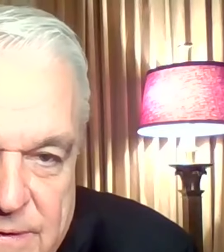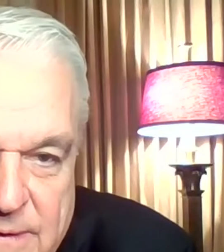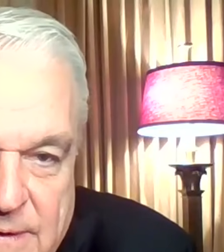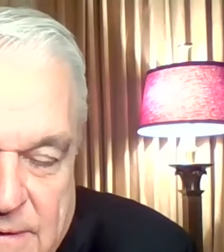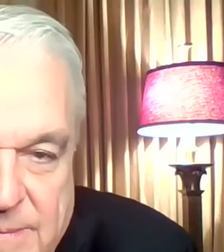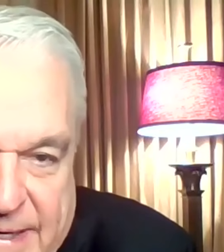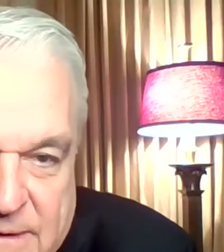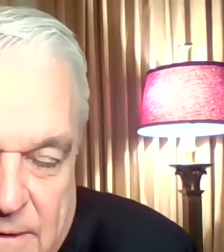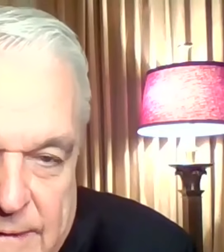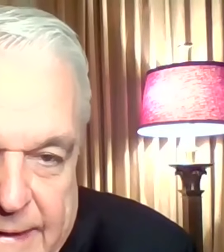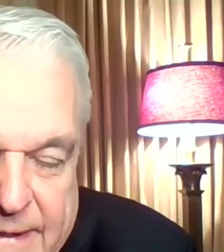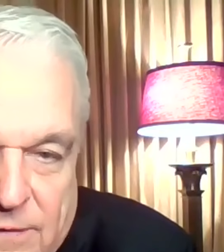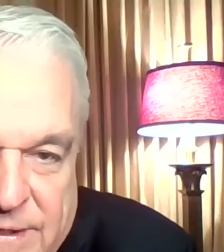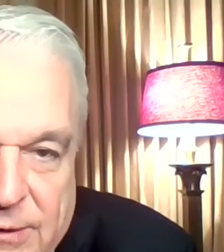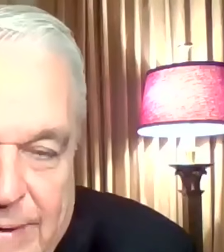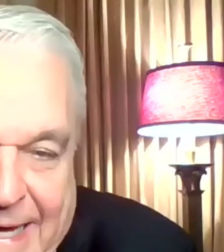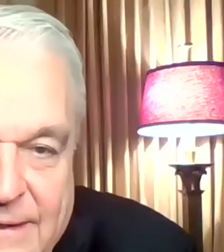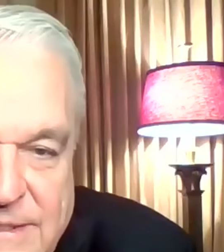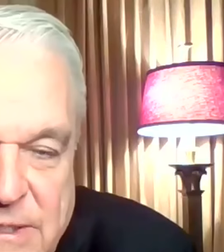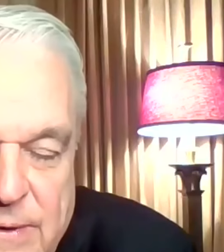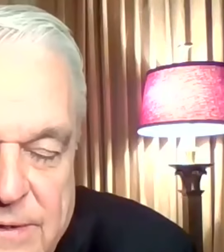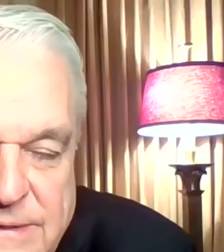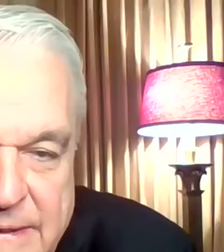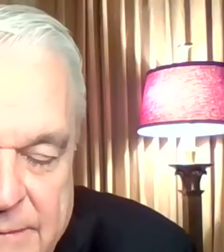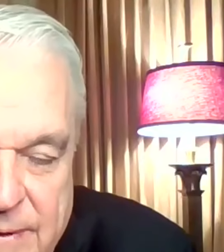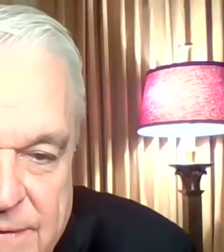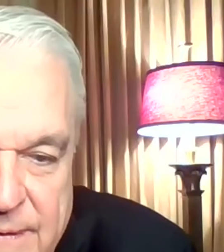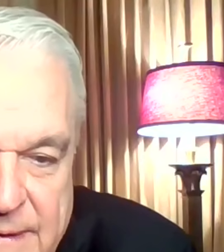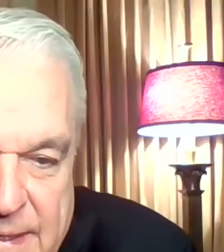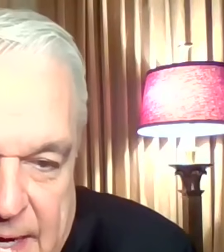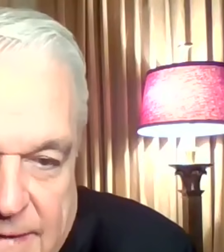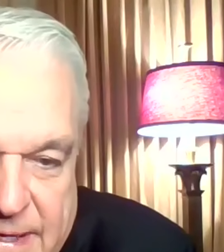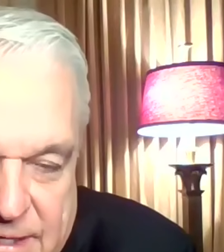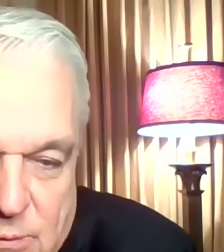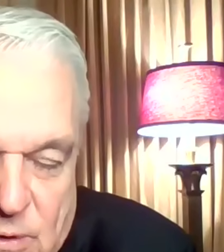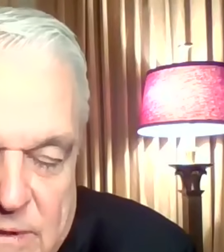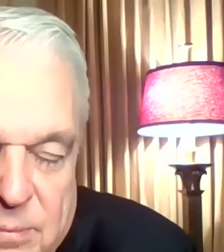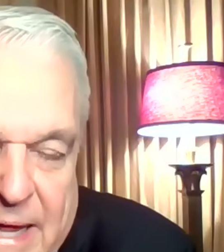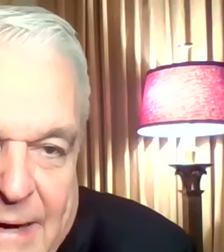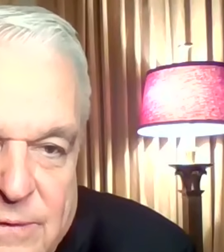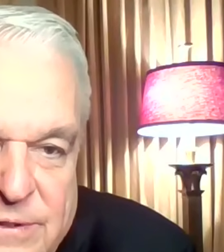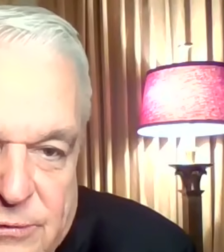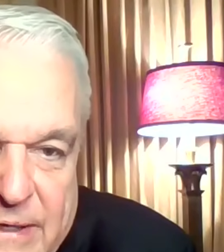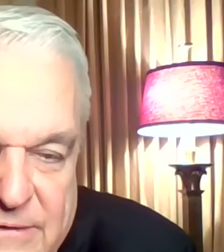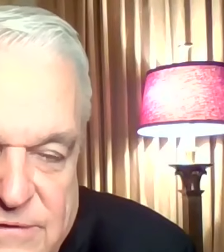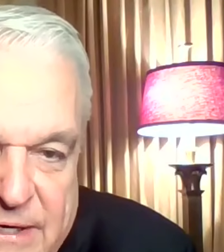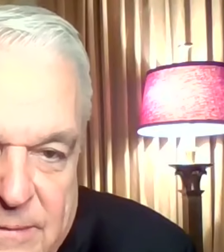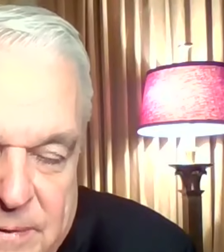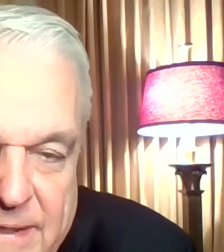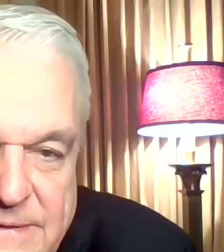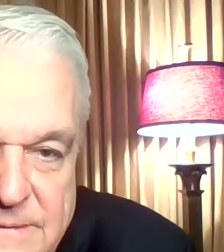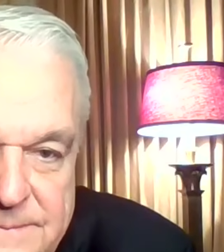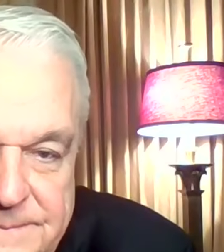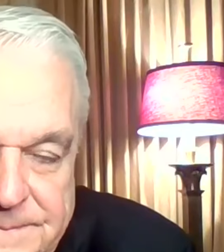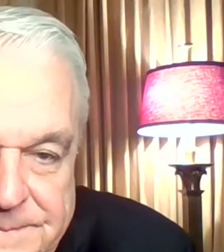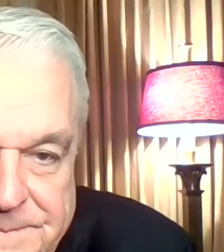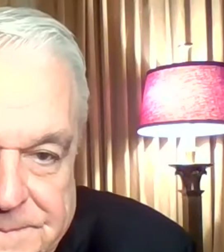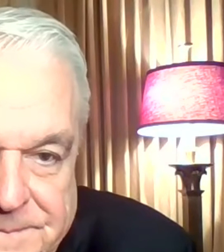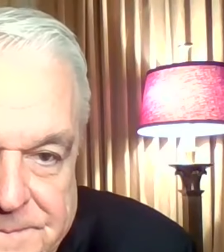dealing with, the medical and healthcare realities that we are dealing with, and that they will comply with the directives that are in